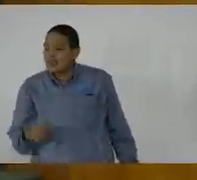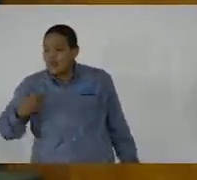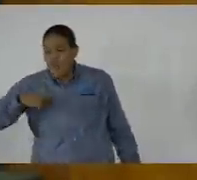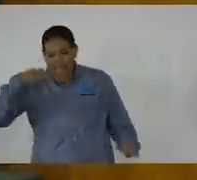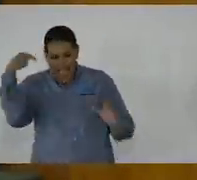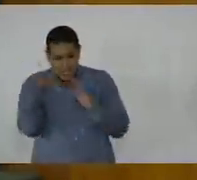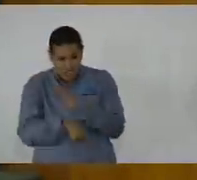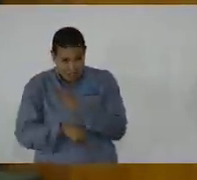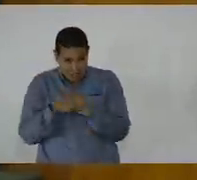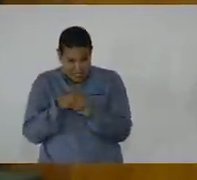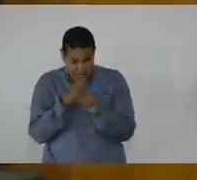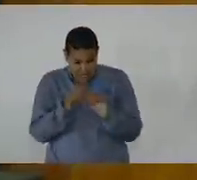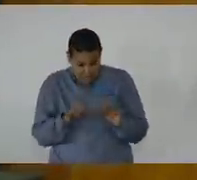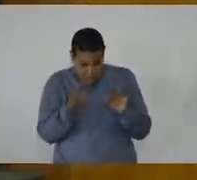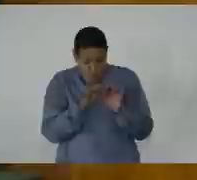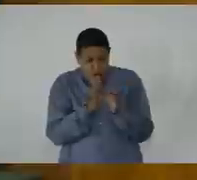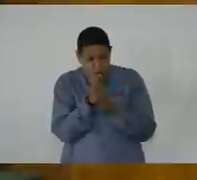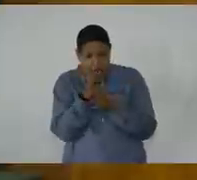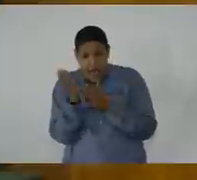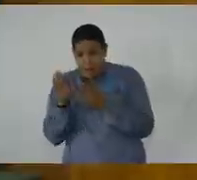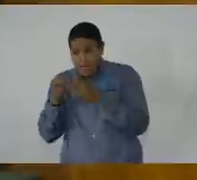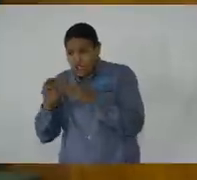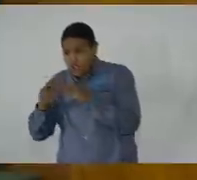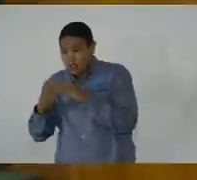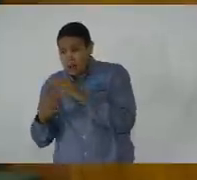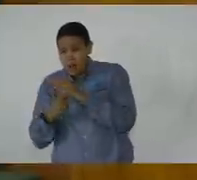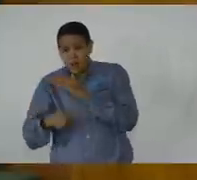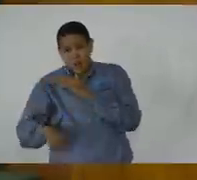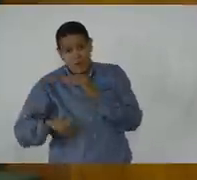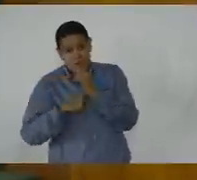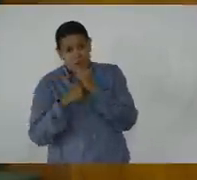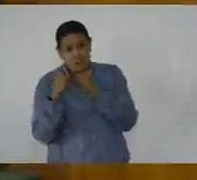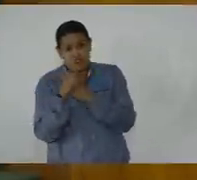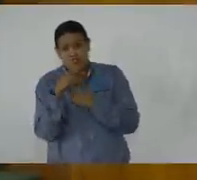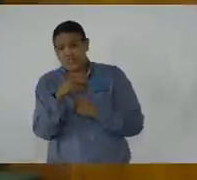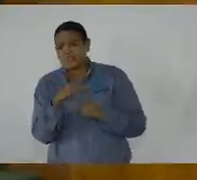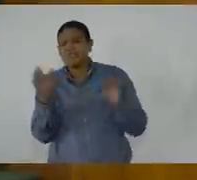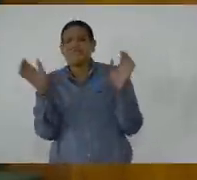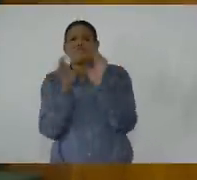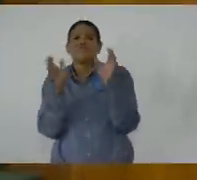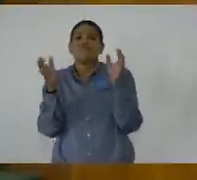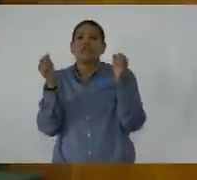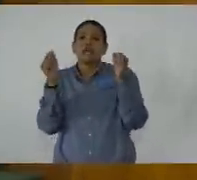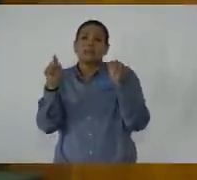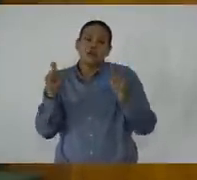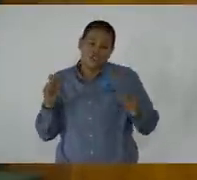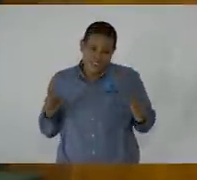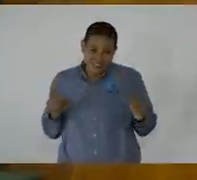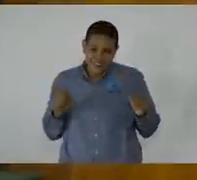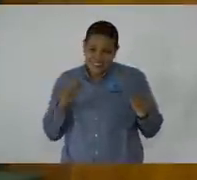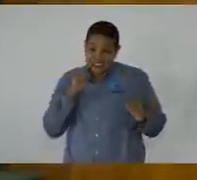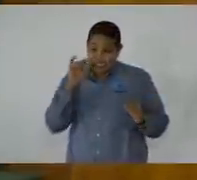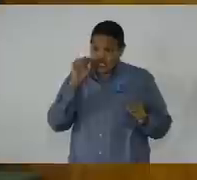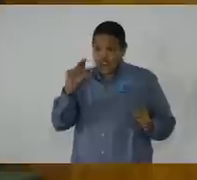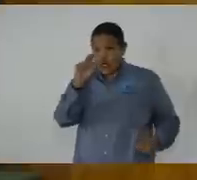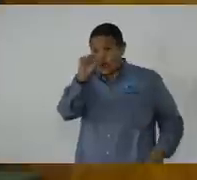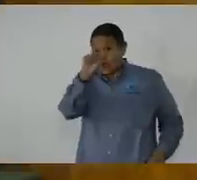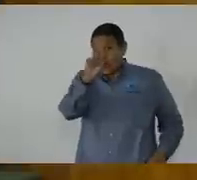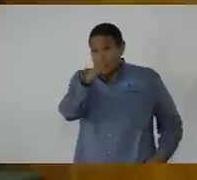An extremely critical element in Jamaica quality infrastructure is accreditation. In